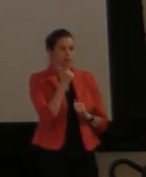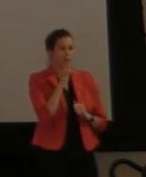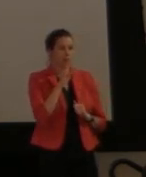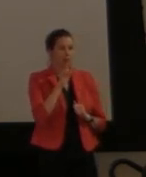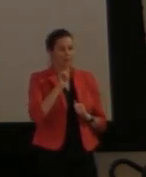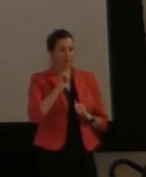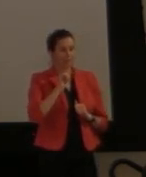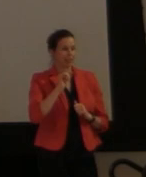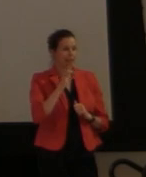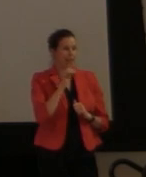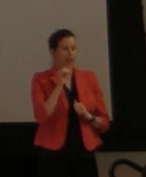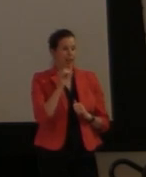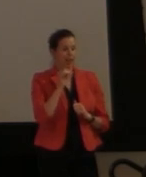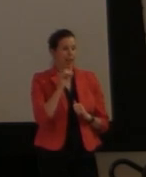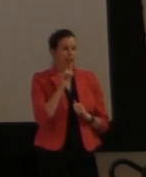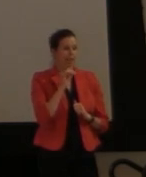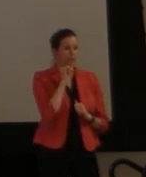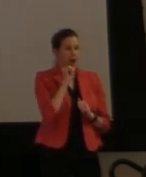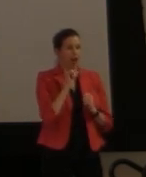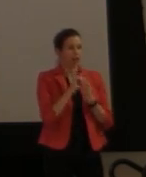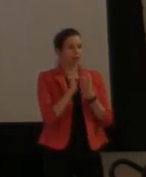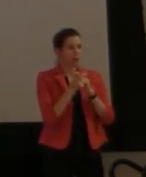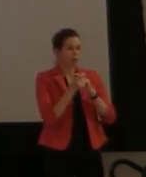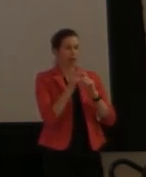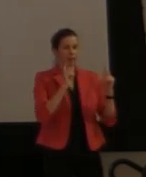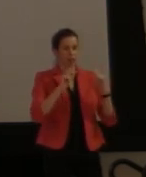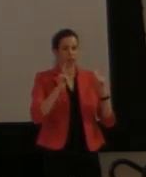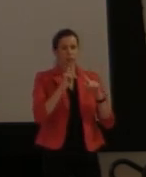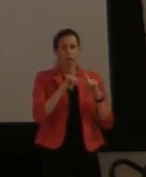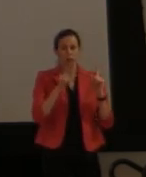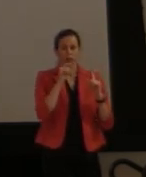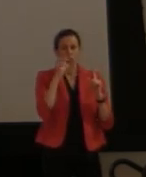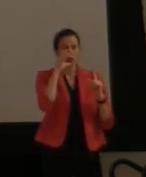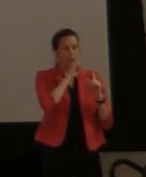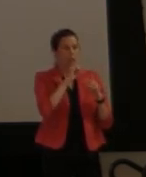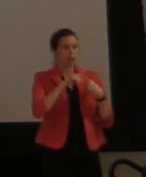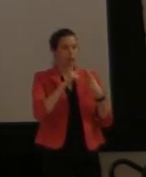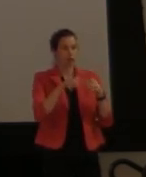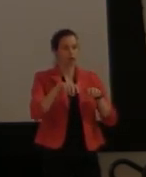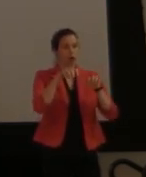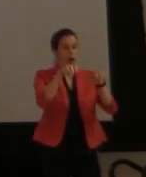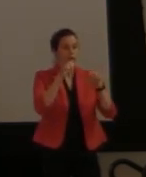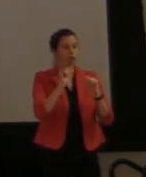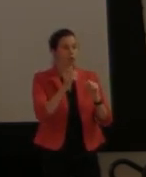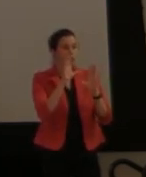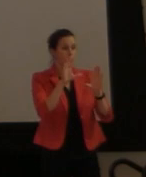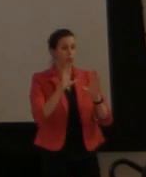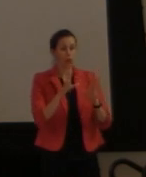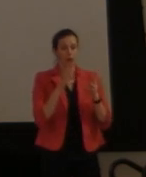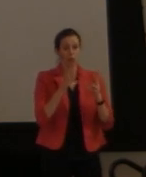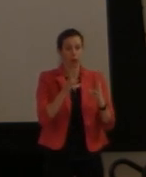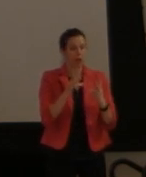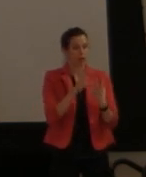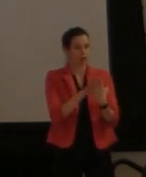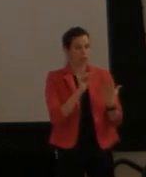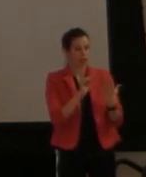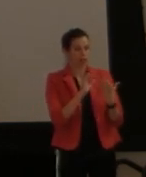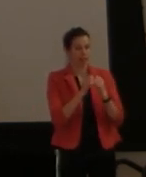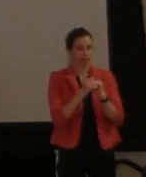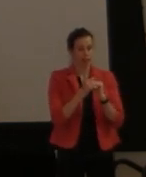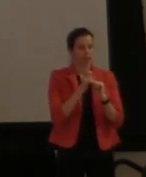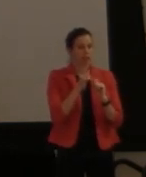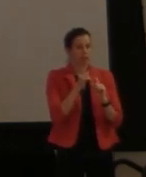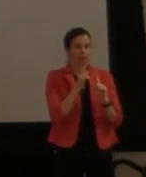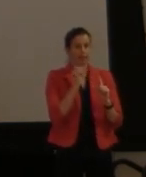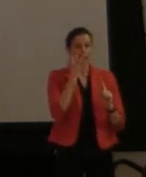nonconforming folks, that doesn't make normative assumptions about bodies can be a great way to signal that you're an ally in this way. So if you have